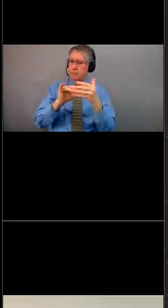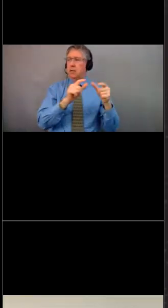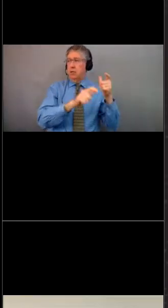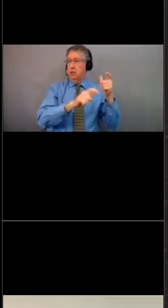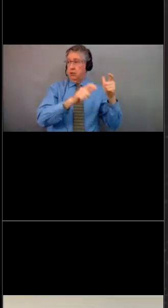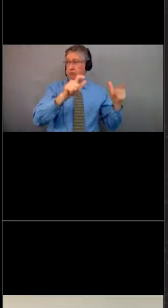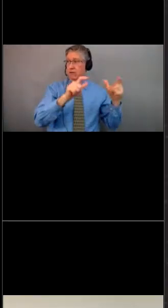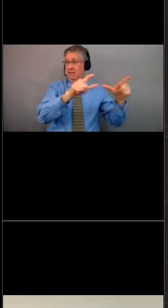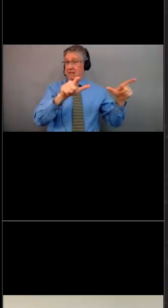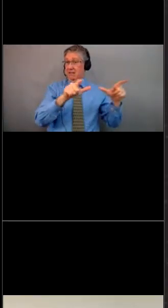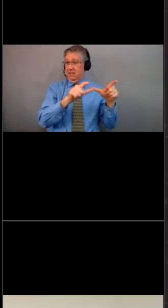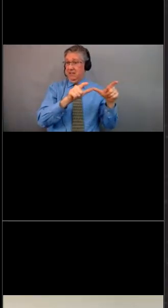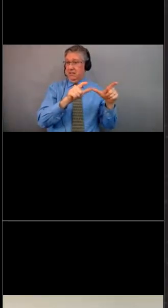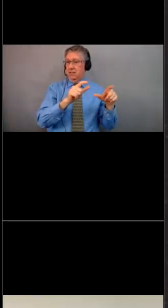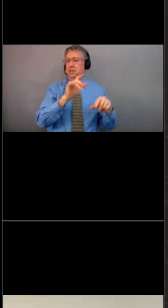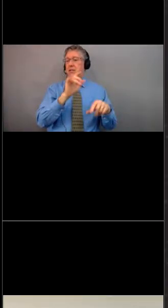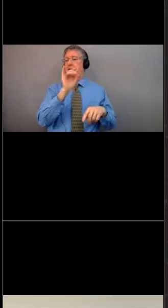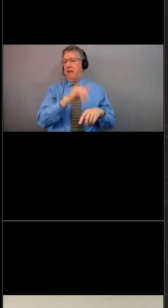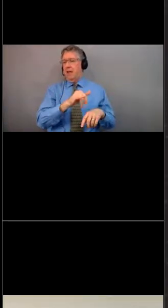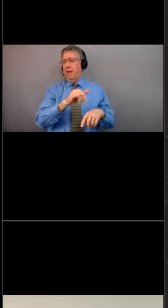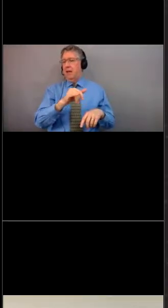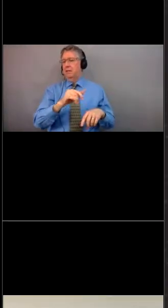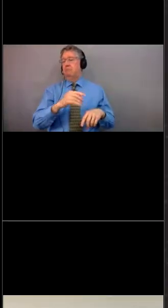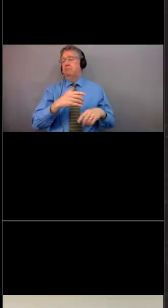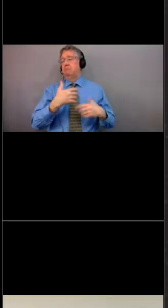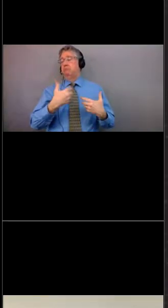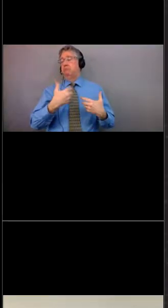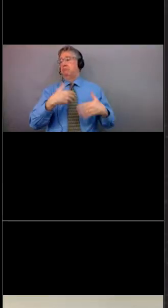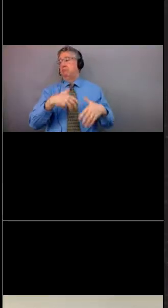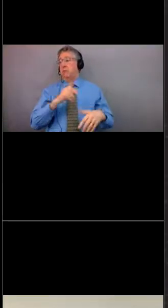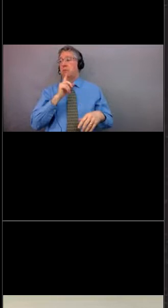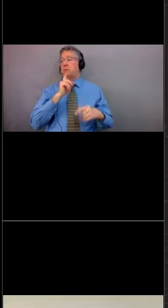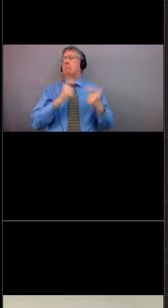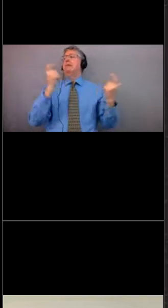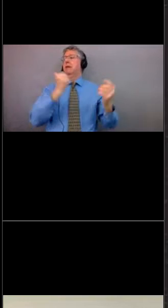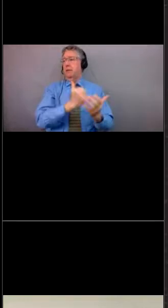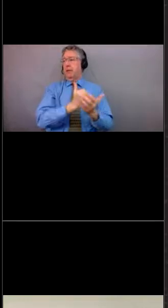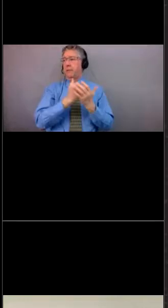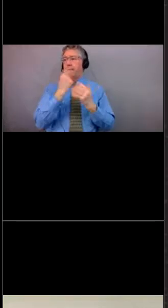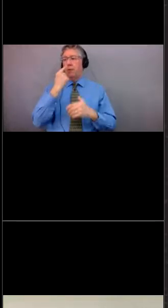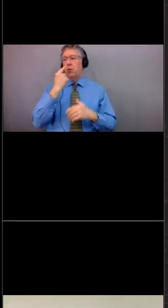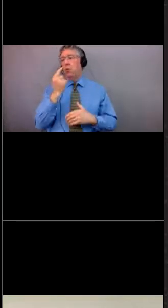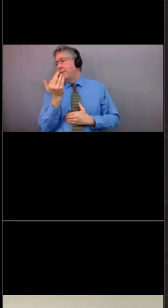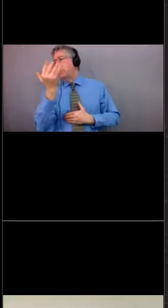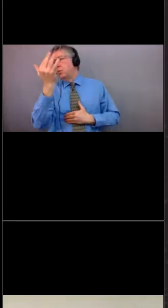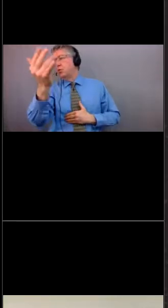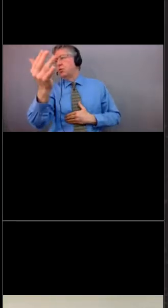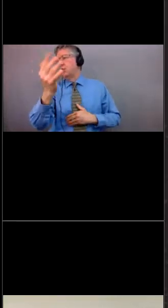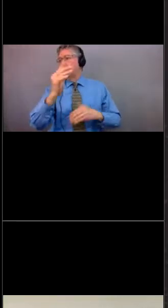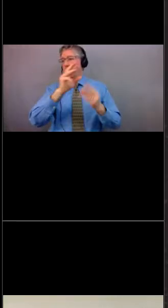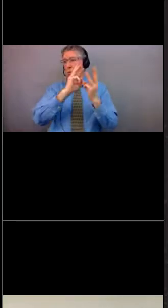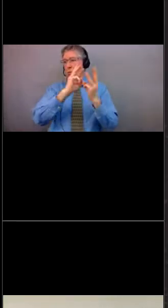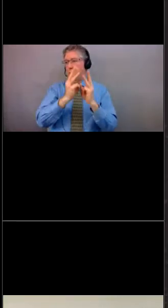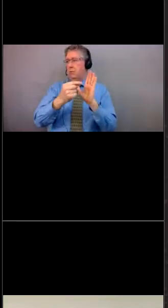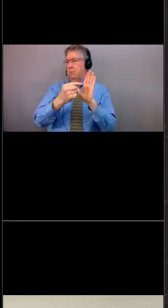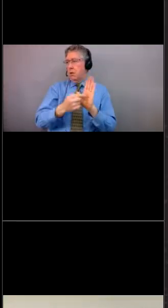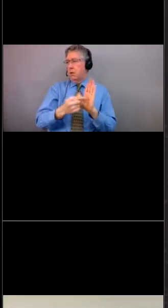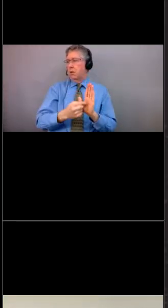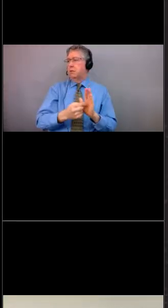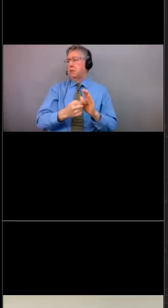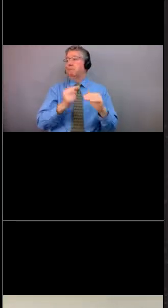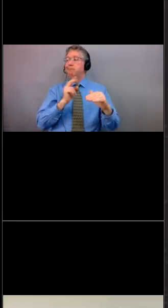which is great, and I believe that will help advance future weather modeling in the Great Lakes region